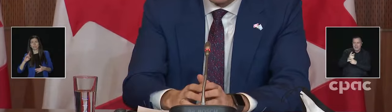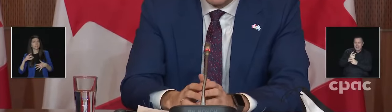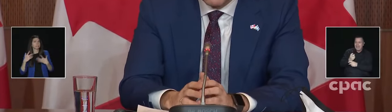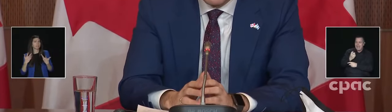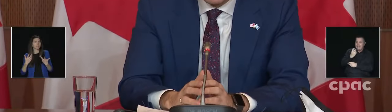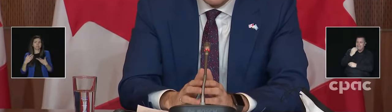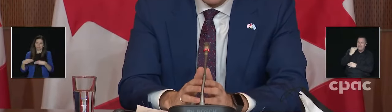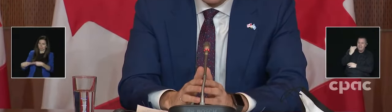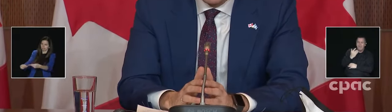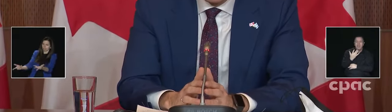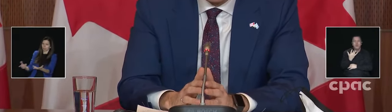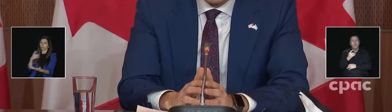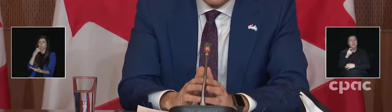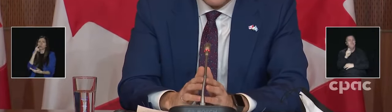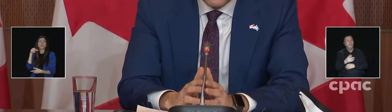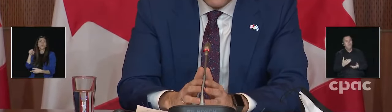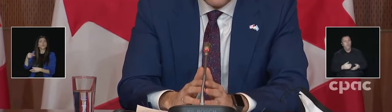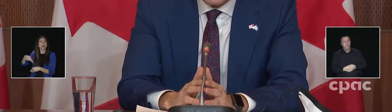Thank you for the question.